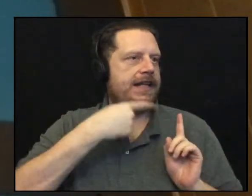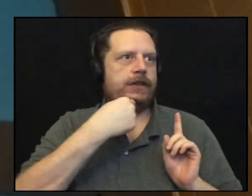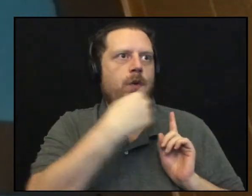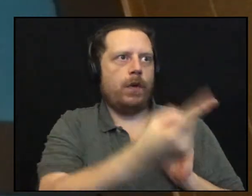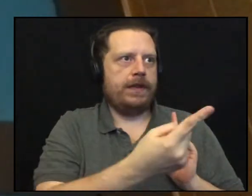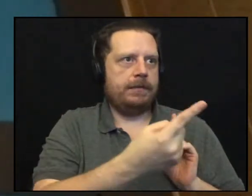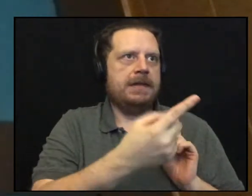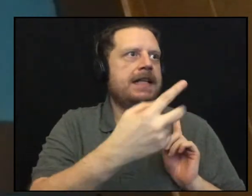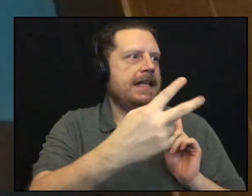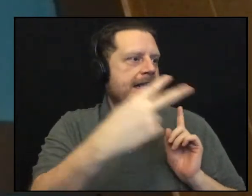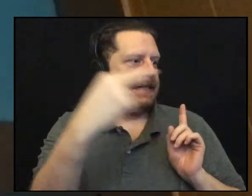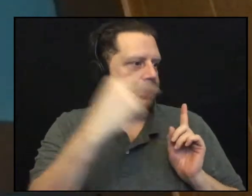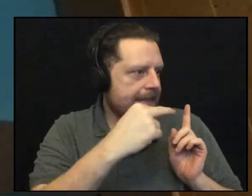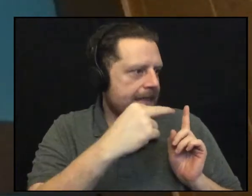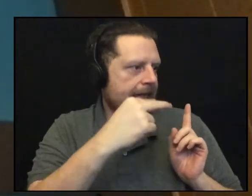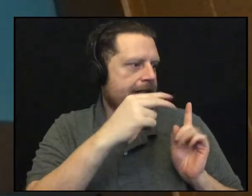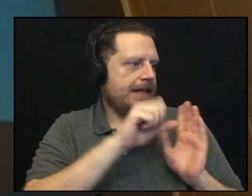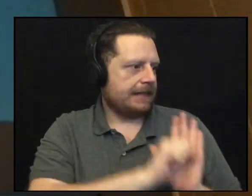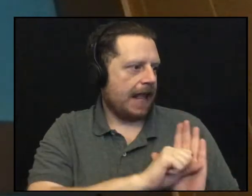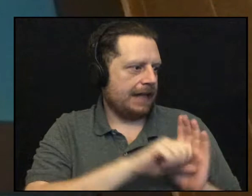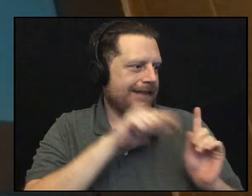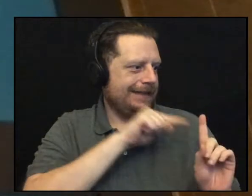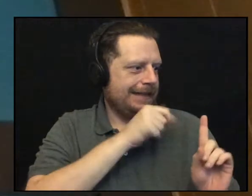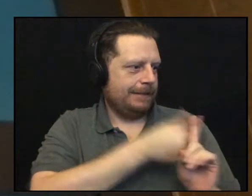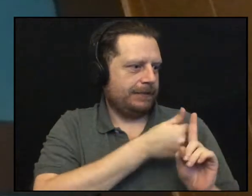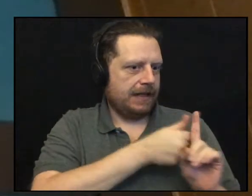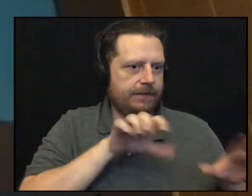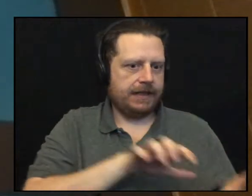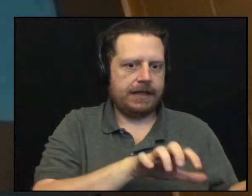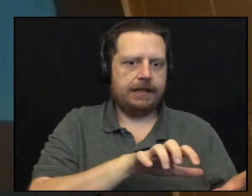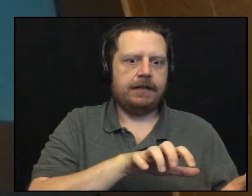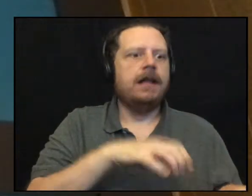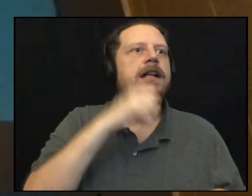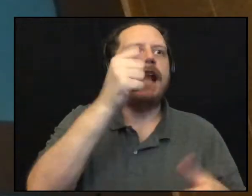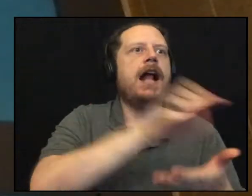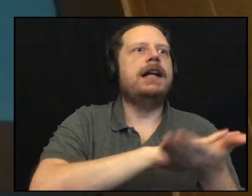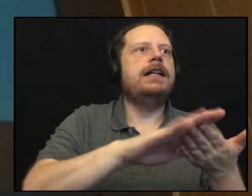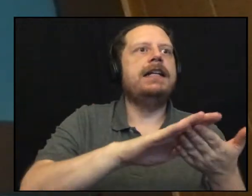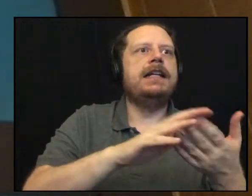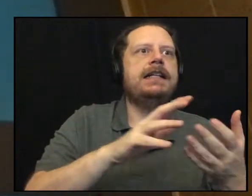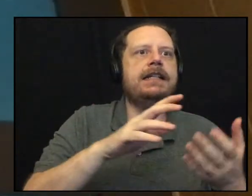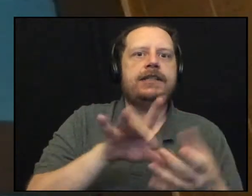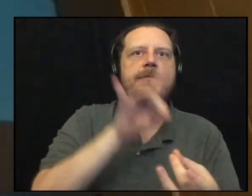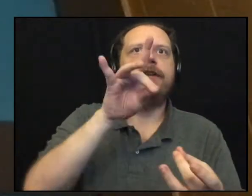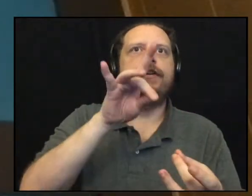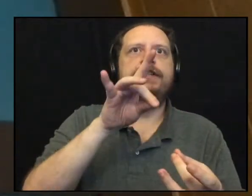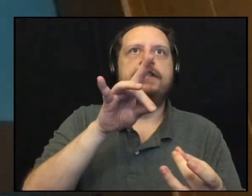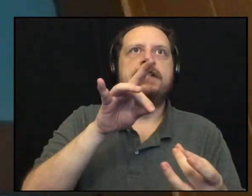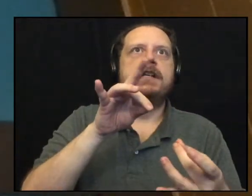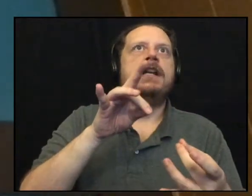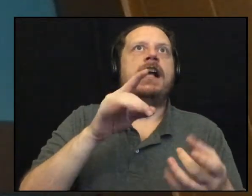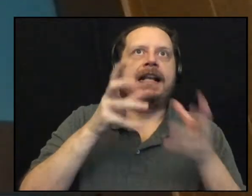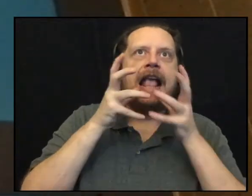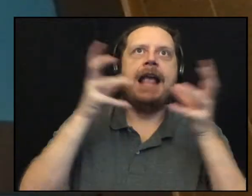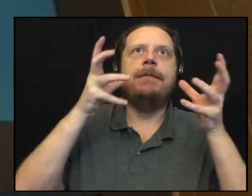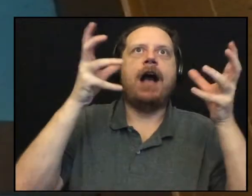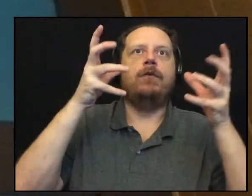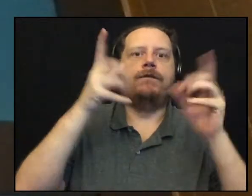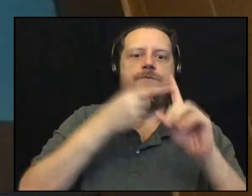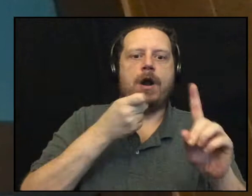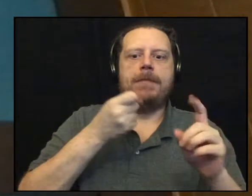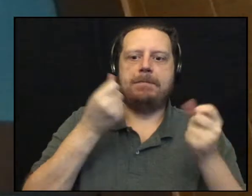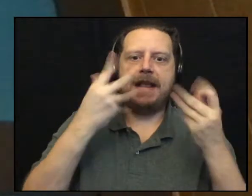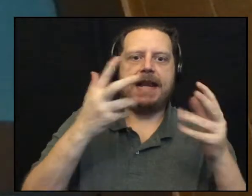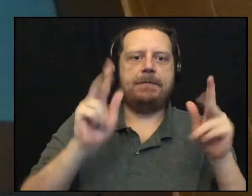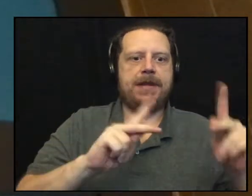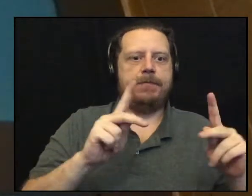did. For unclean spirits, crying with loud shrieks, came out of many who were possessed. And many others who